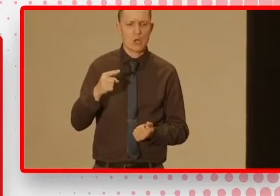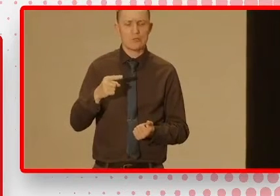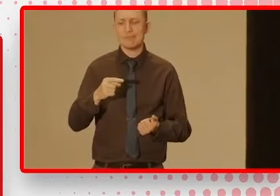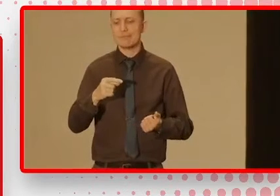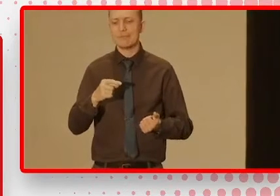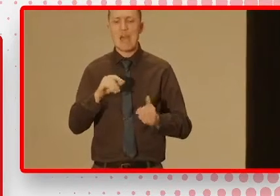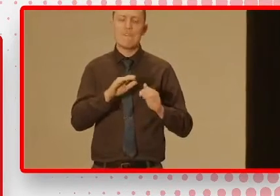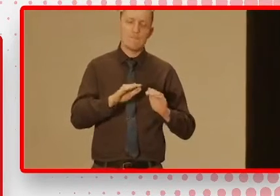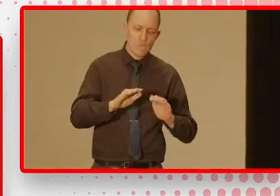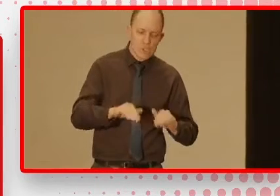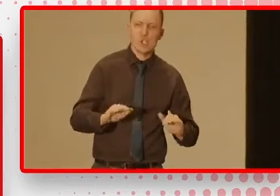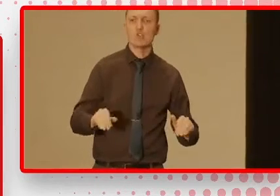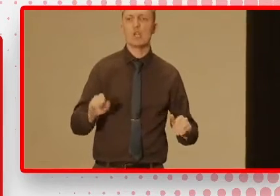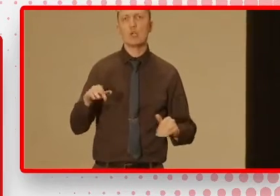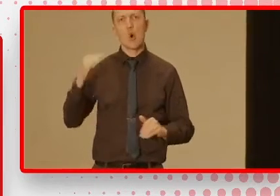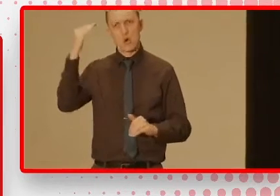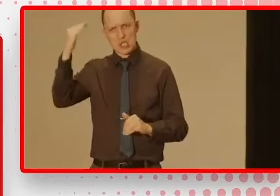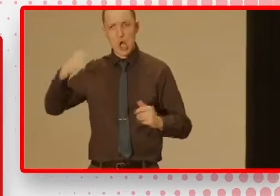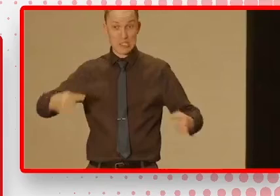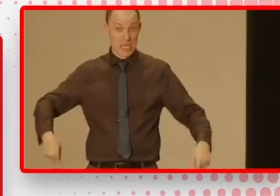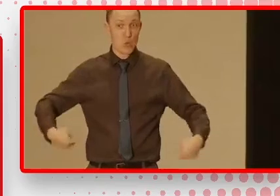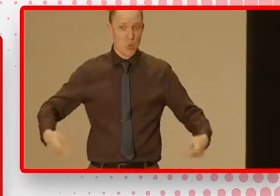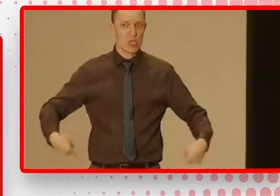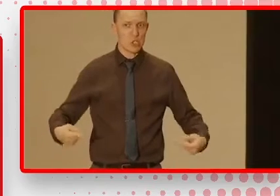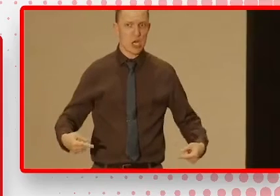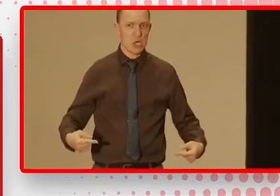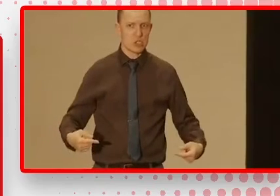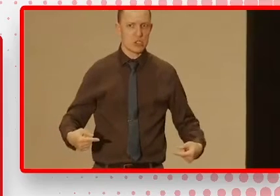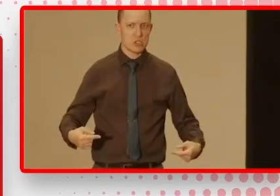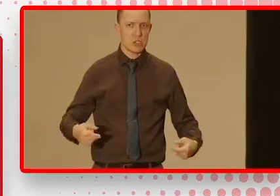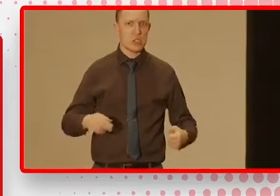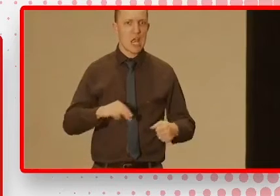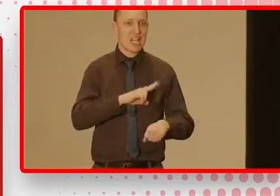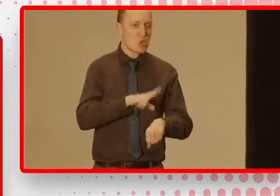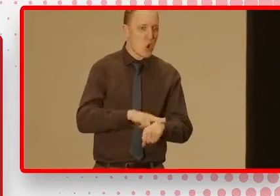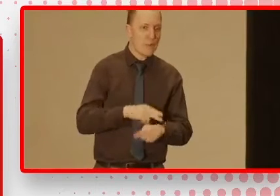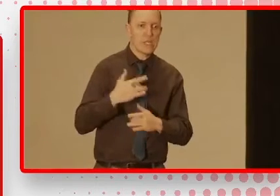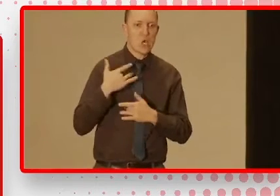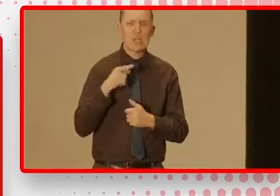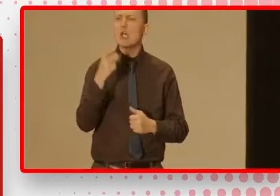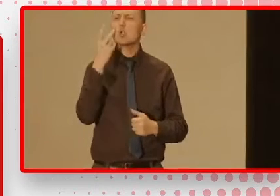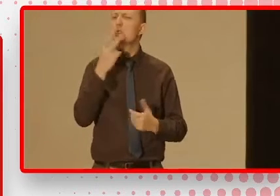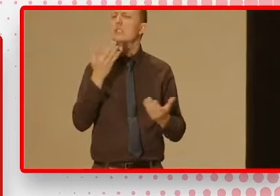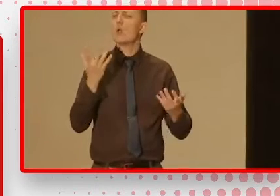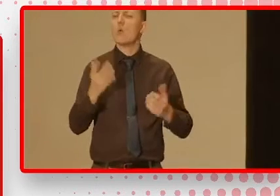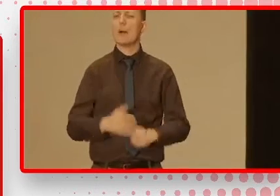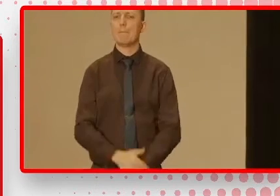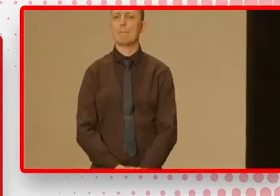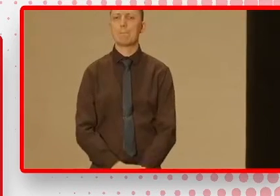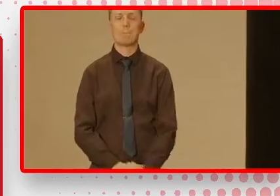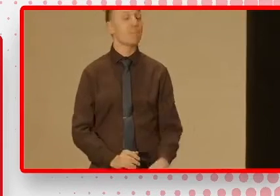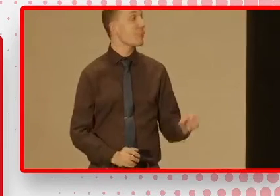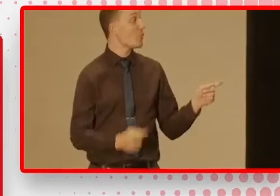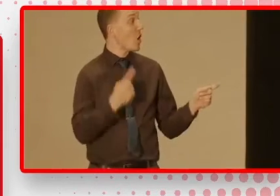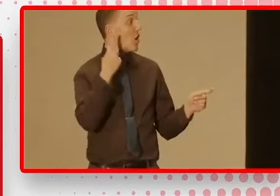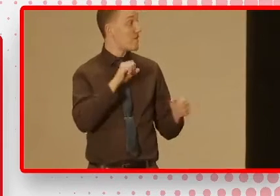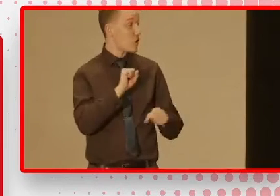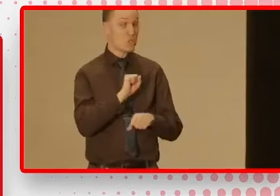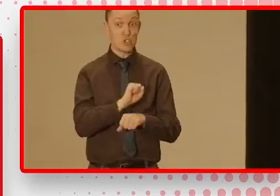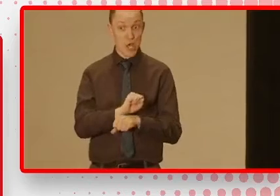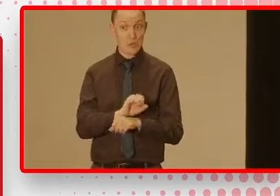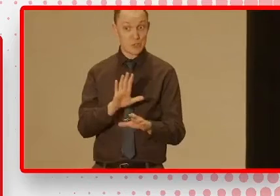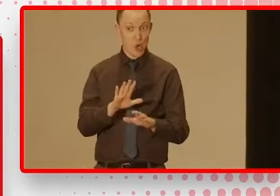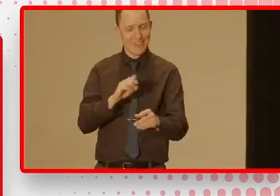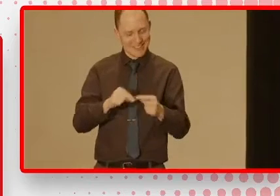or adults in wheelchairs? What do you normally or typically see them working? Oh, as far as the job goes, let me back